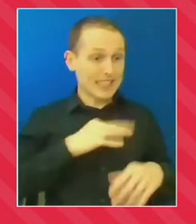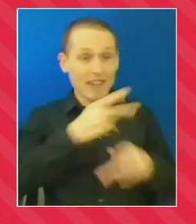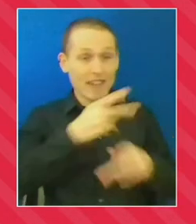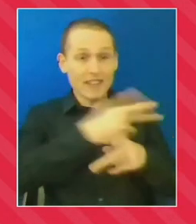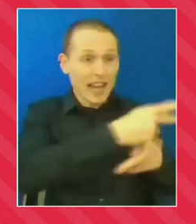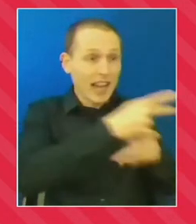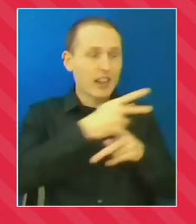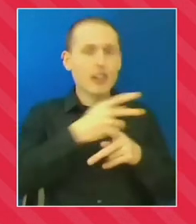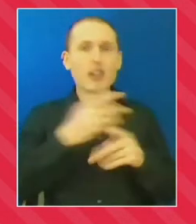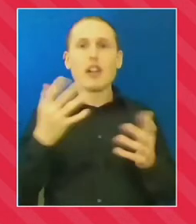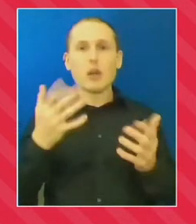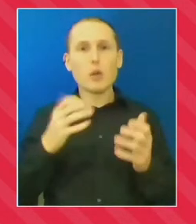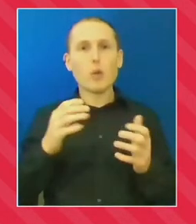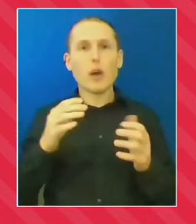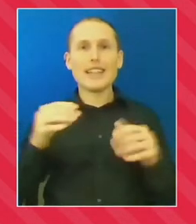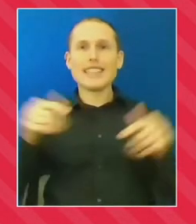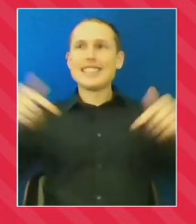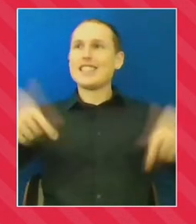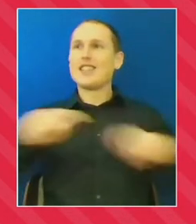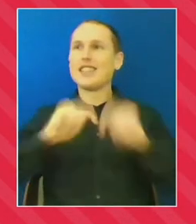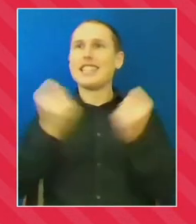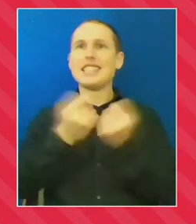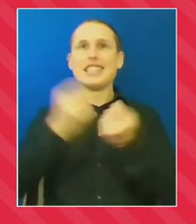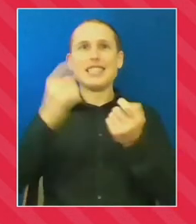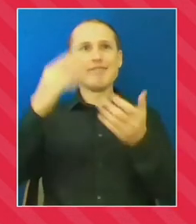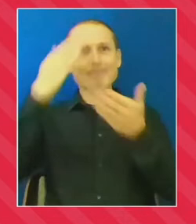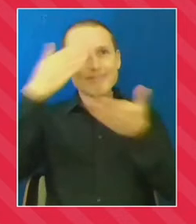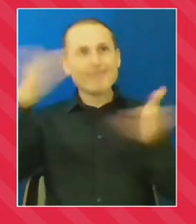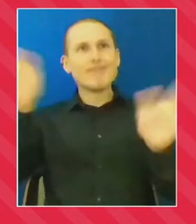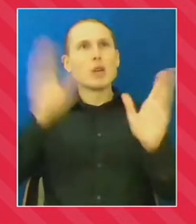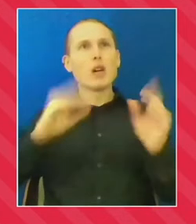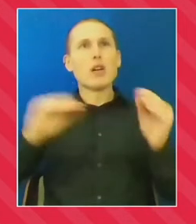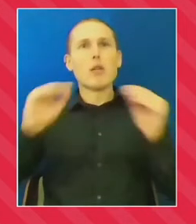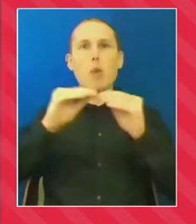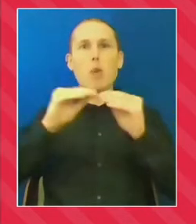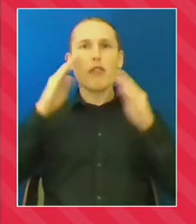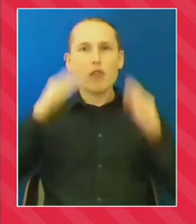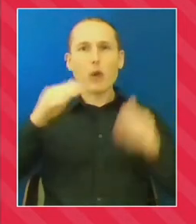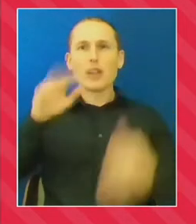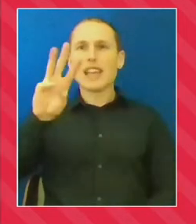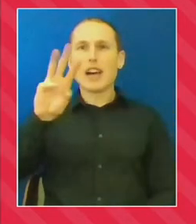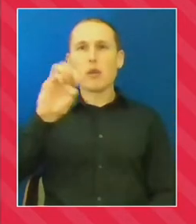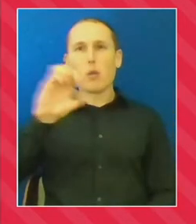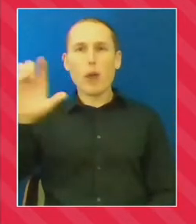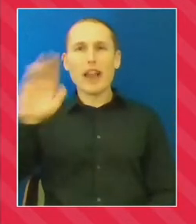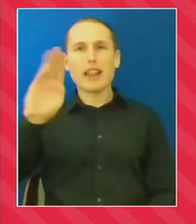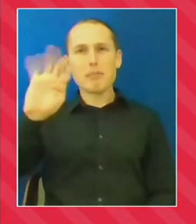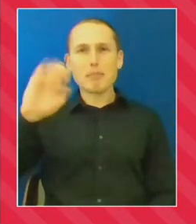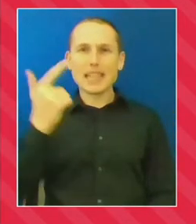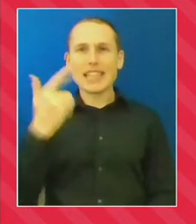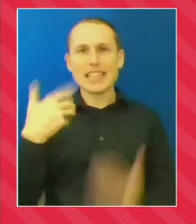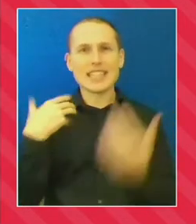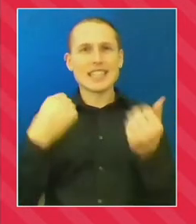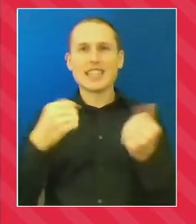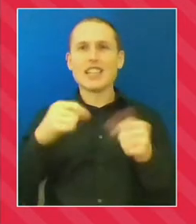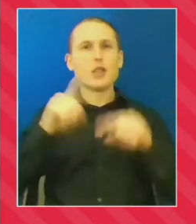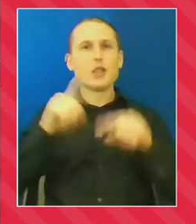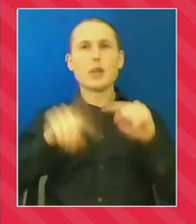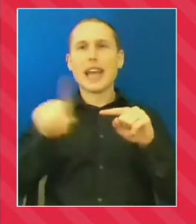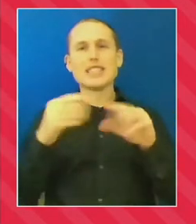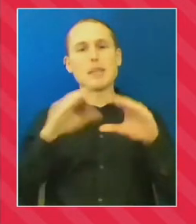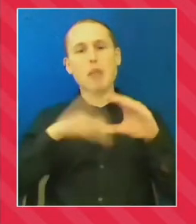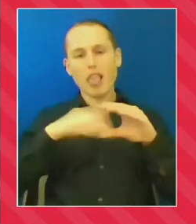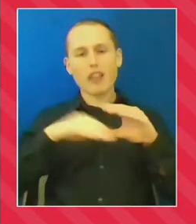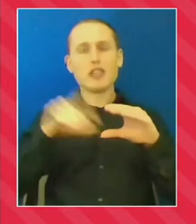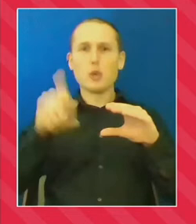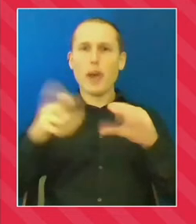focus on our team here as well. I believe that you can't just say it, you have to live it. I love it, Pamela. It makes me so excited to hear you talk,